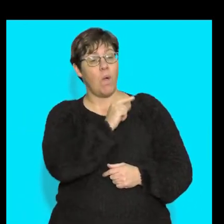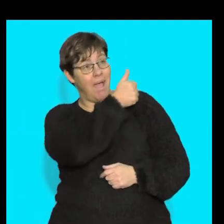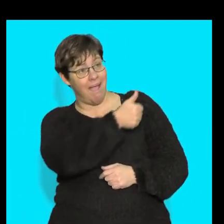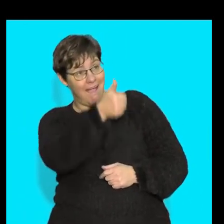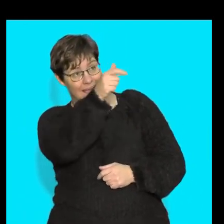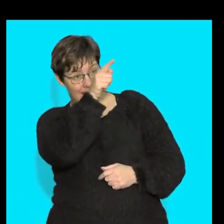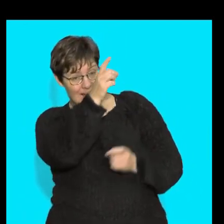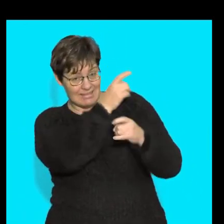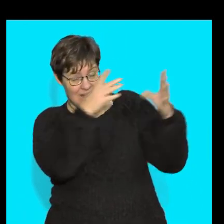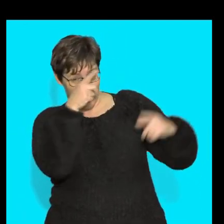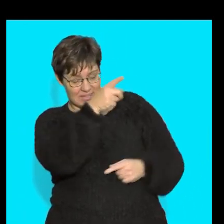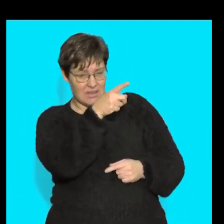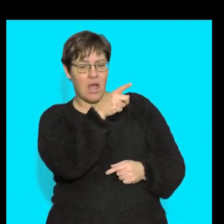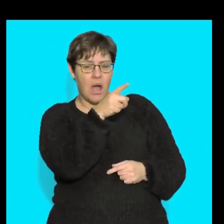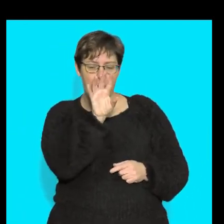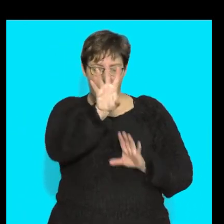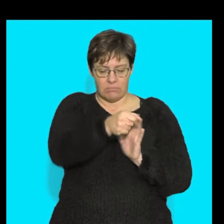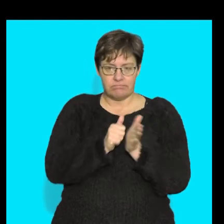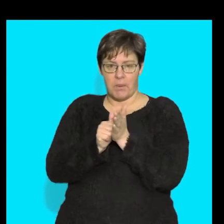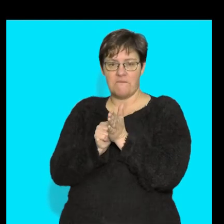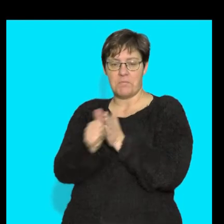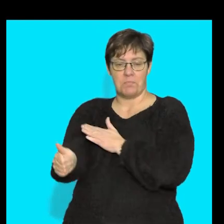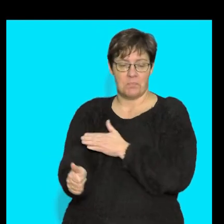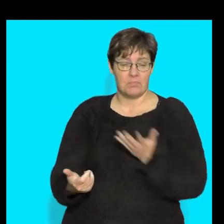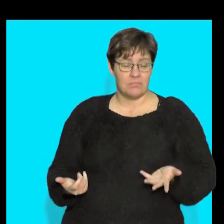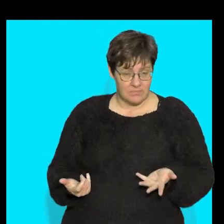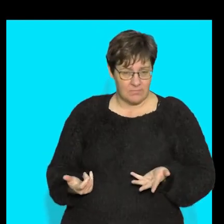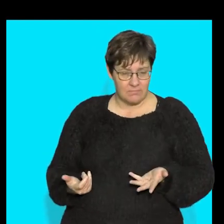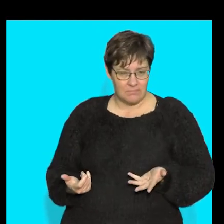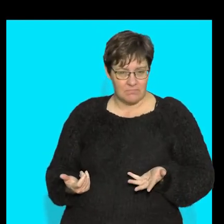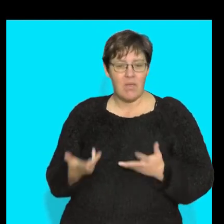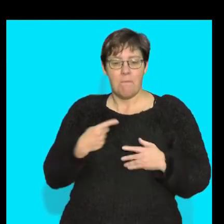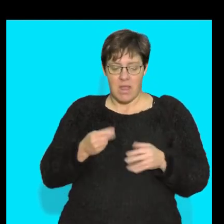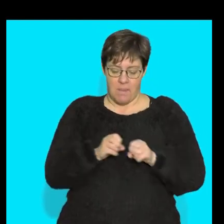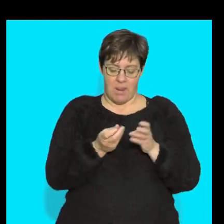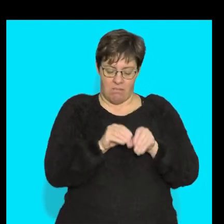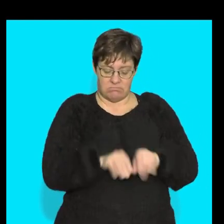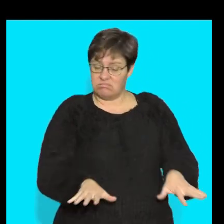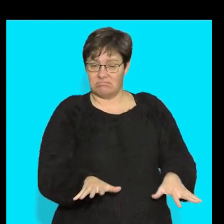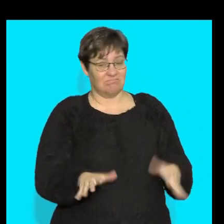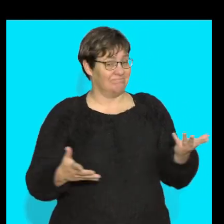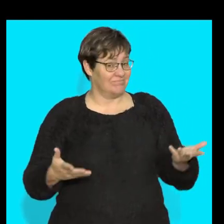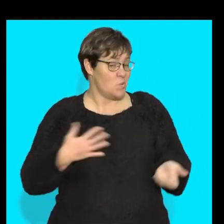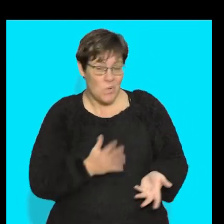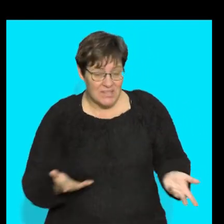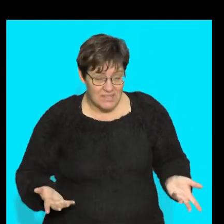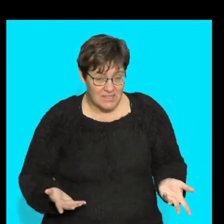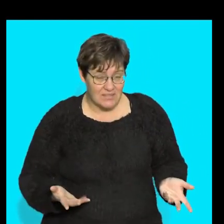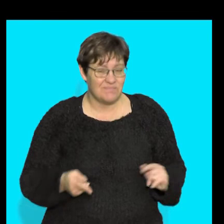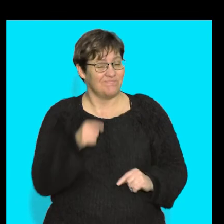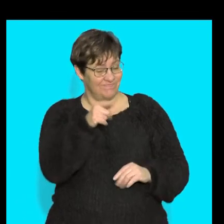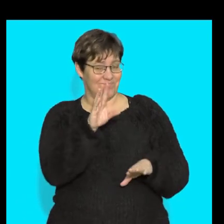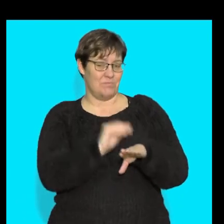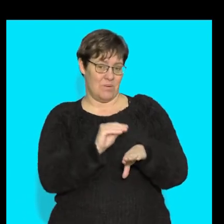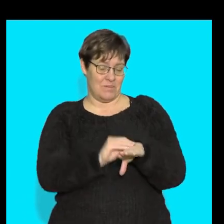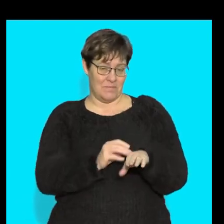the scheme maybe take the money and they decide maybe not to distribute it amongst the other people or something of that